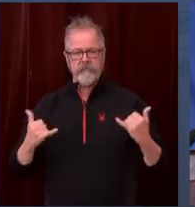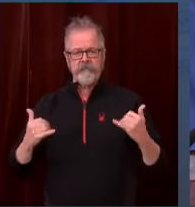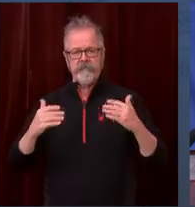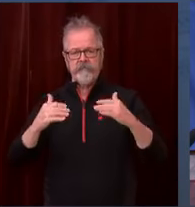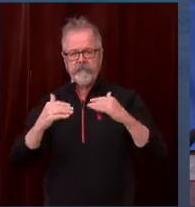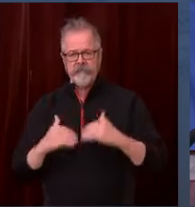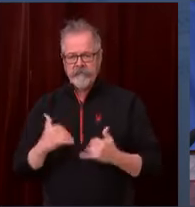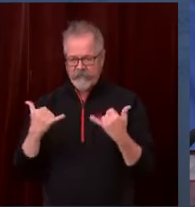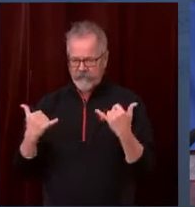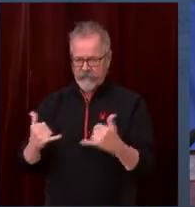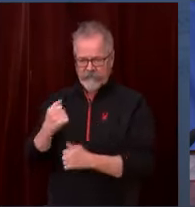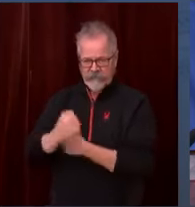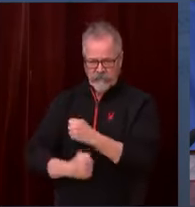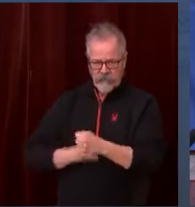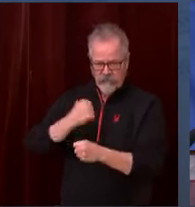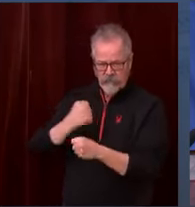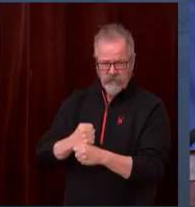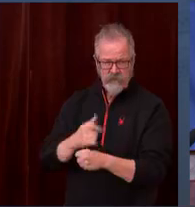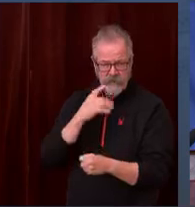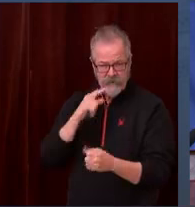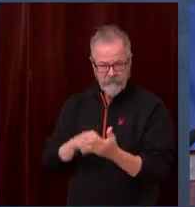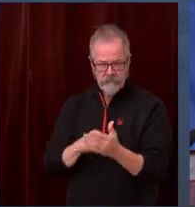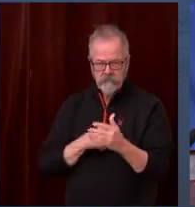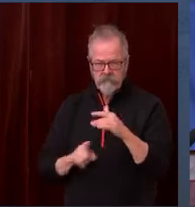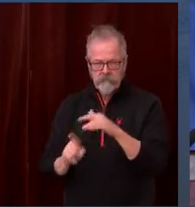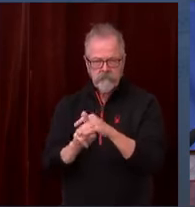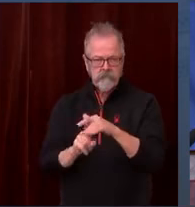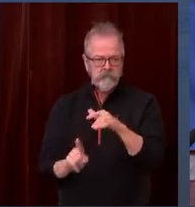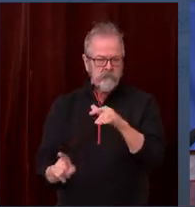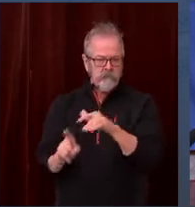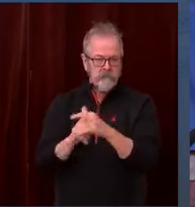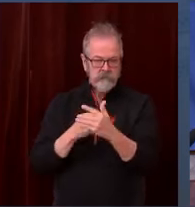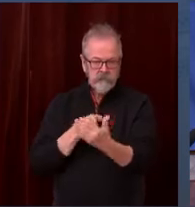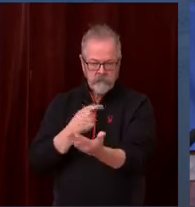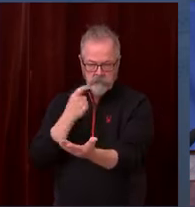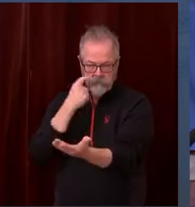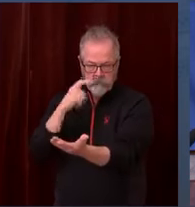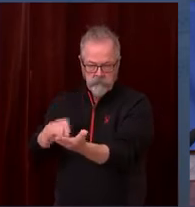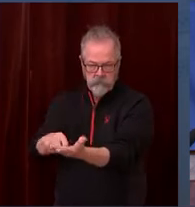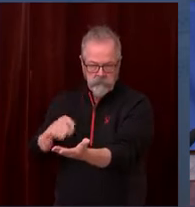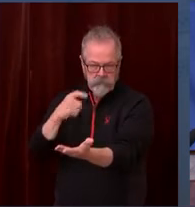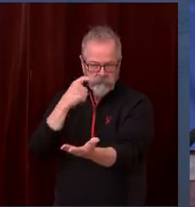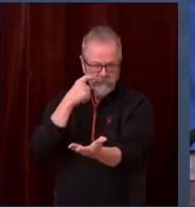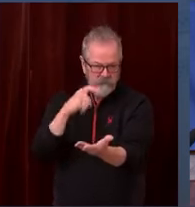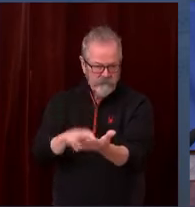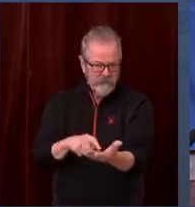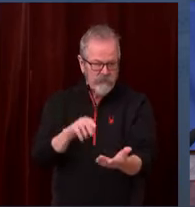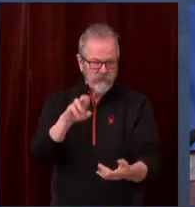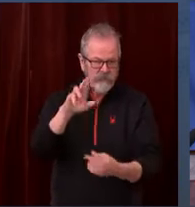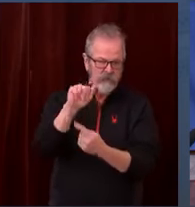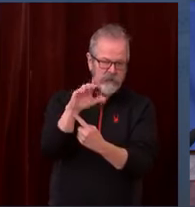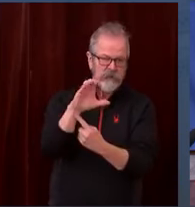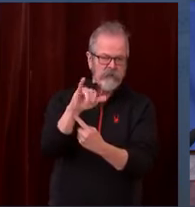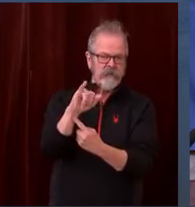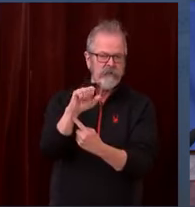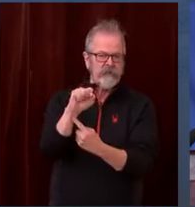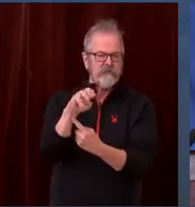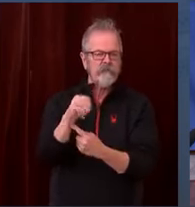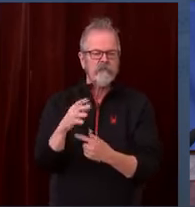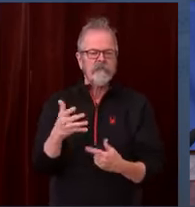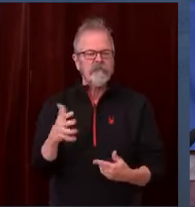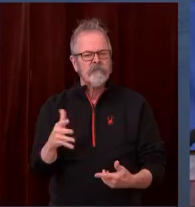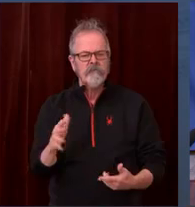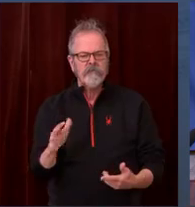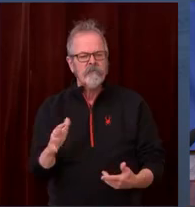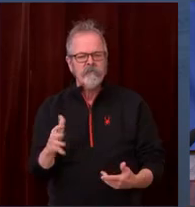racism has existed in many places, including in our criminal justice system. So I'm also requesting